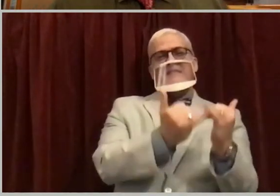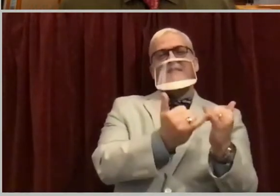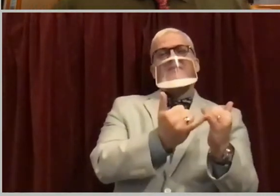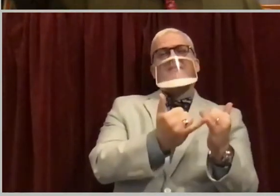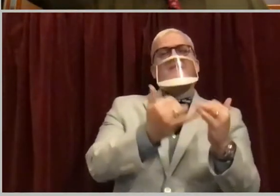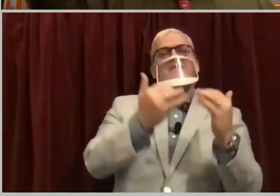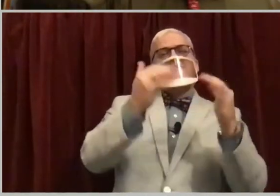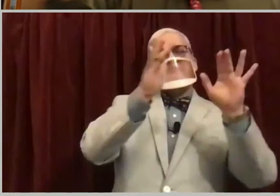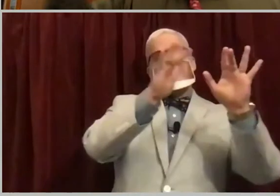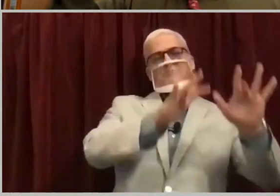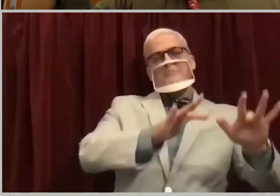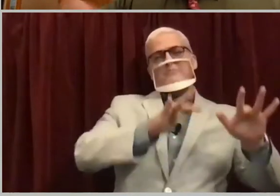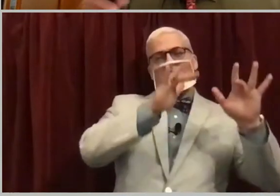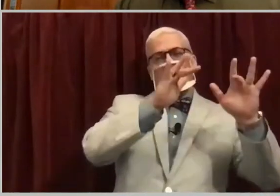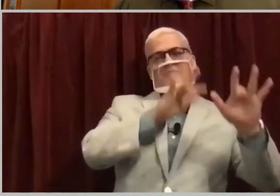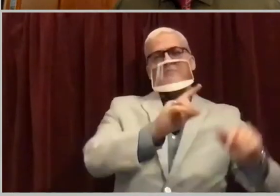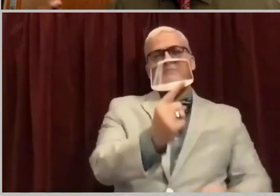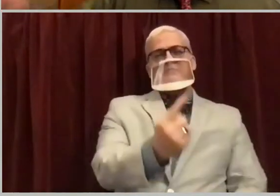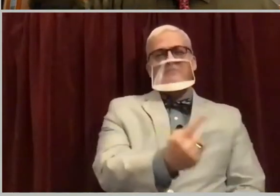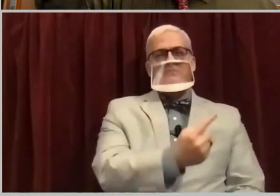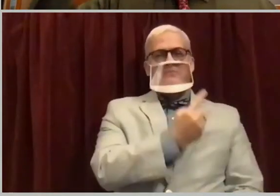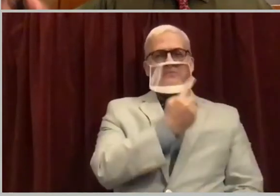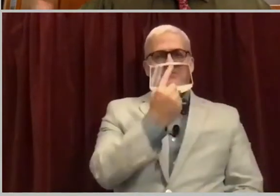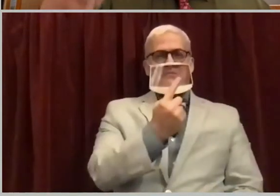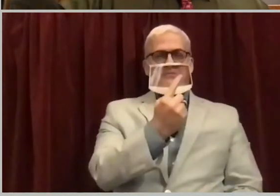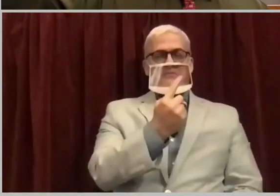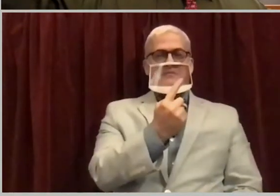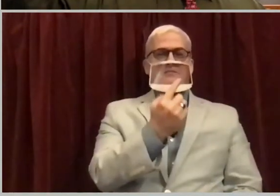Israel, that mourns in lonely